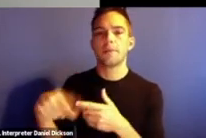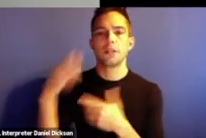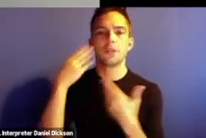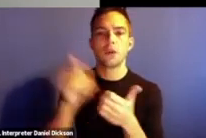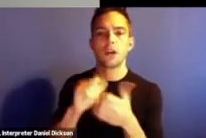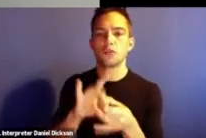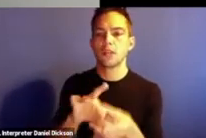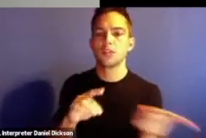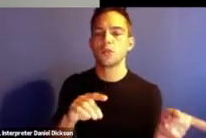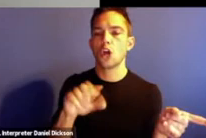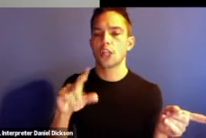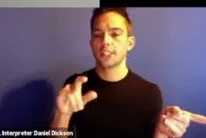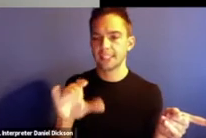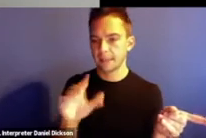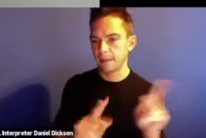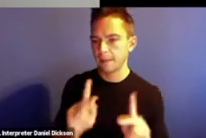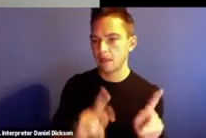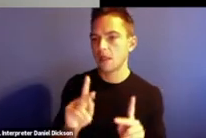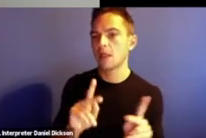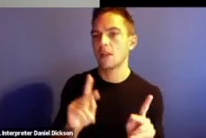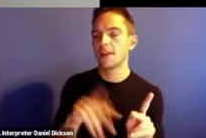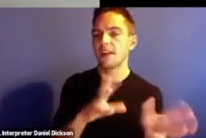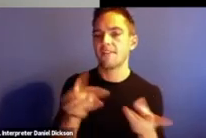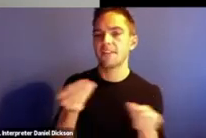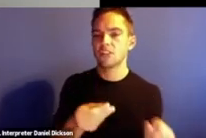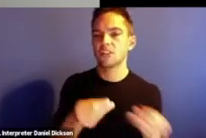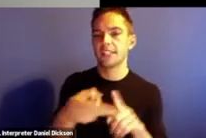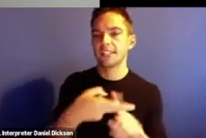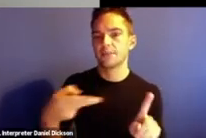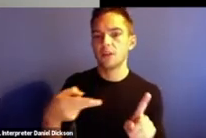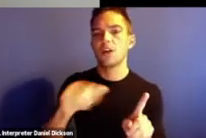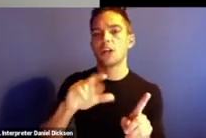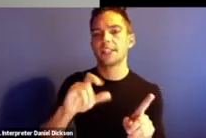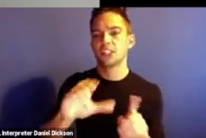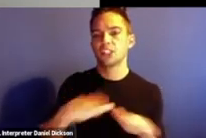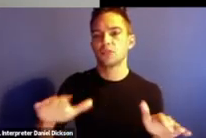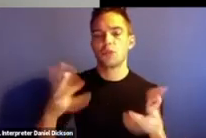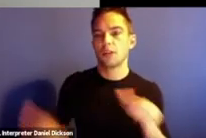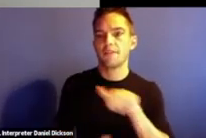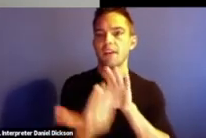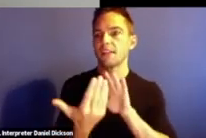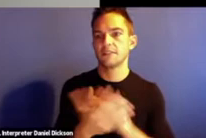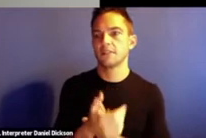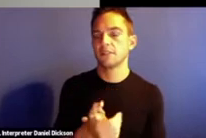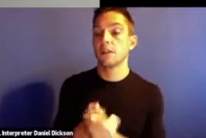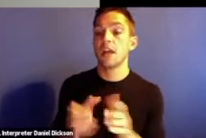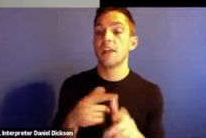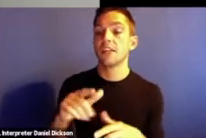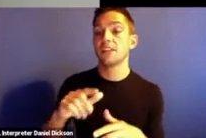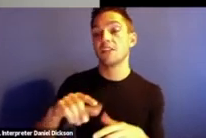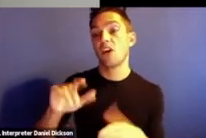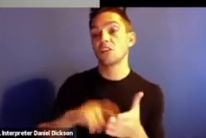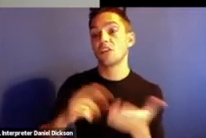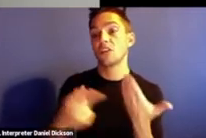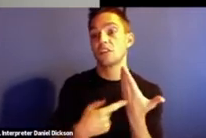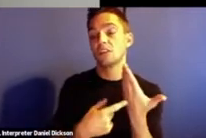to autistic people. And that feeds into the stigma that autistic children already face. And on the flip side, it's also depriving